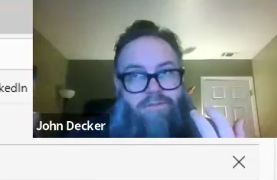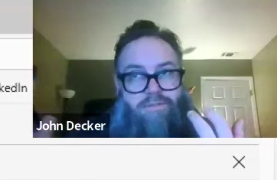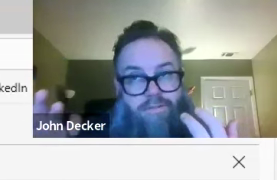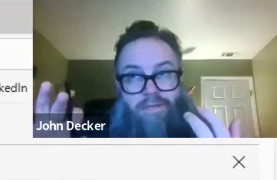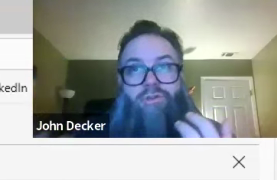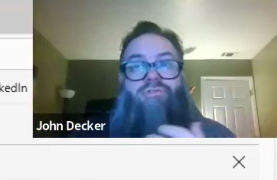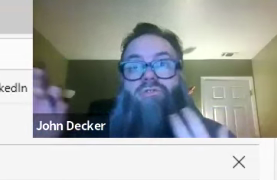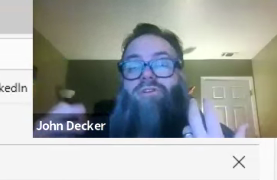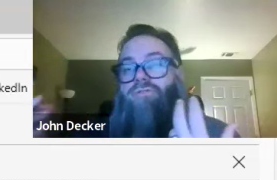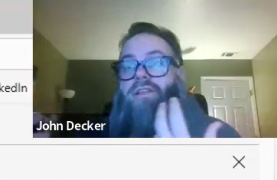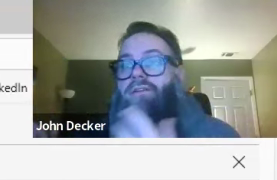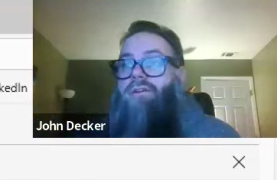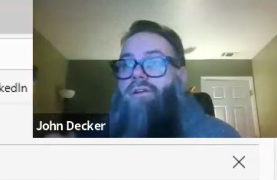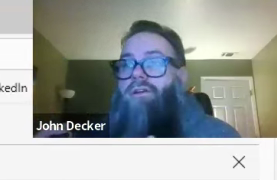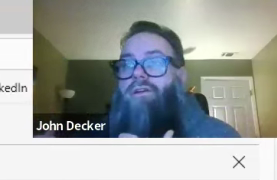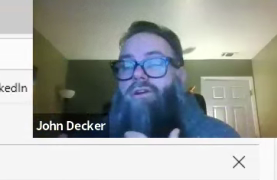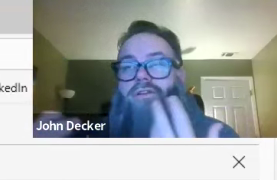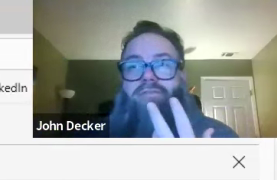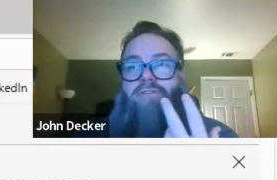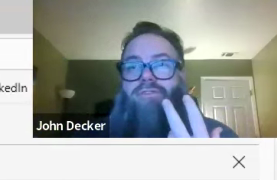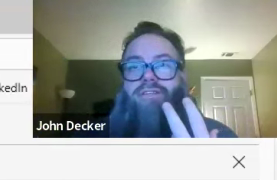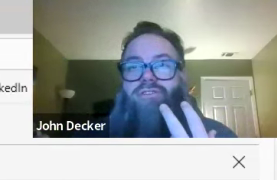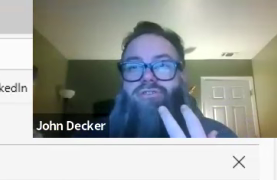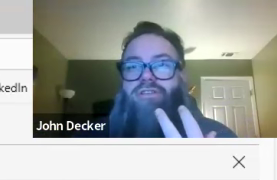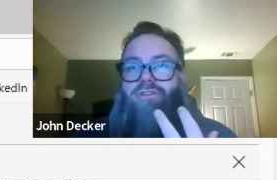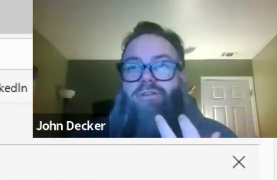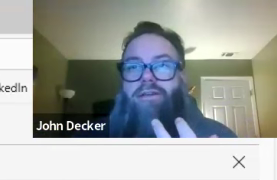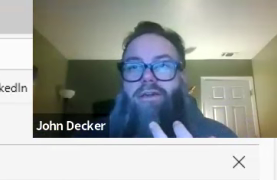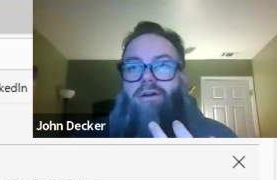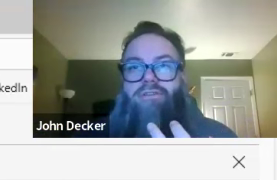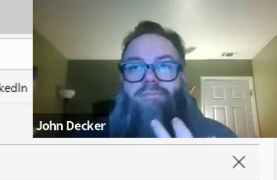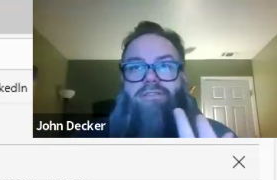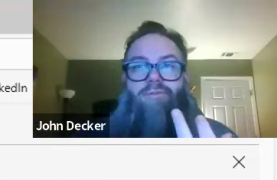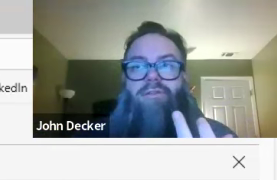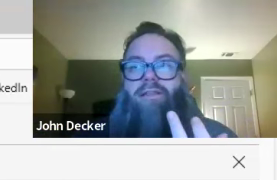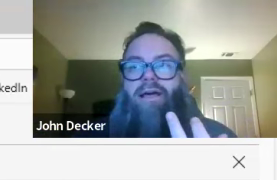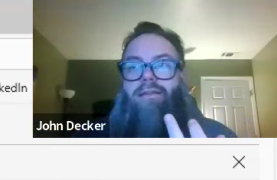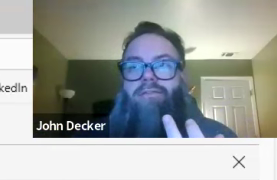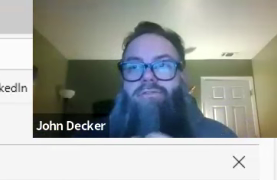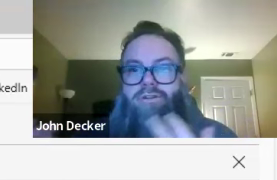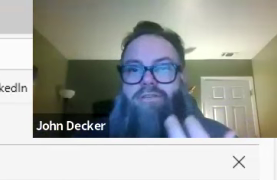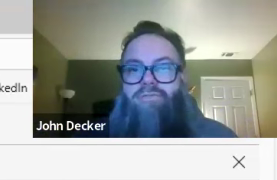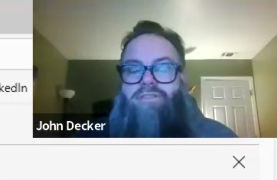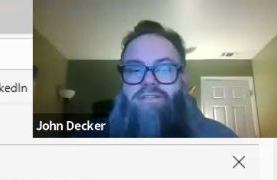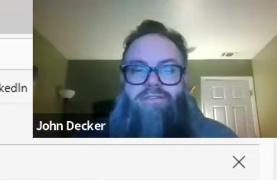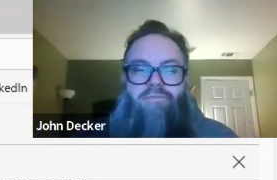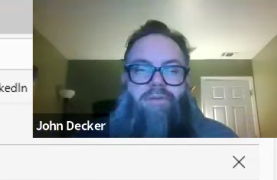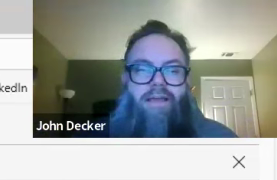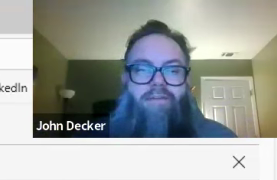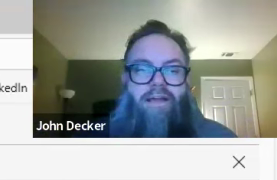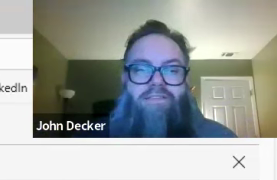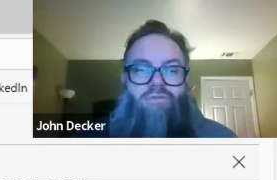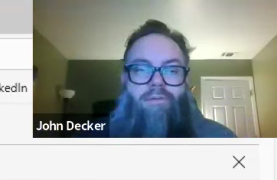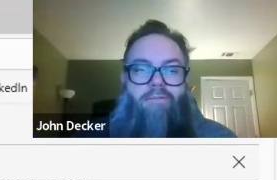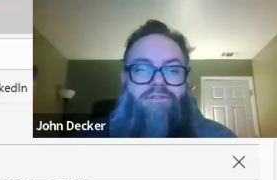it says, which is user regional center. Courtesy vendorizations traditionally are something different than that. Courtesy vendorizations